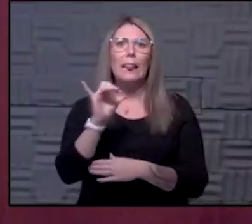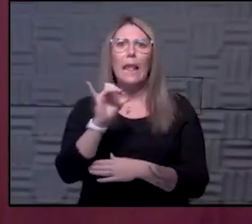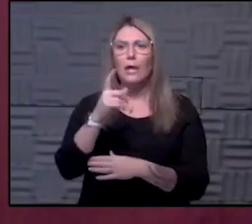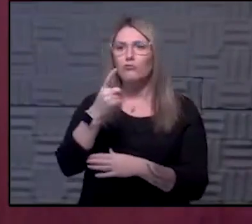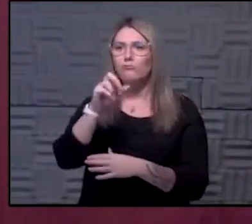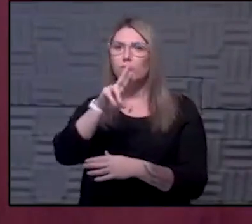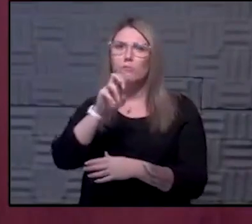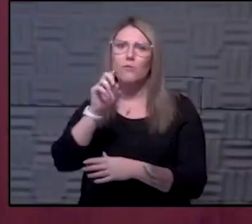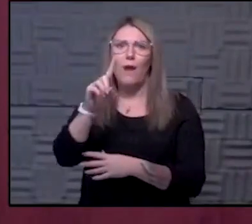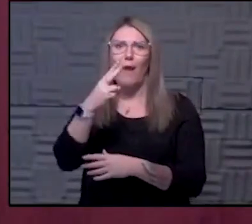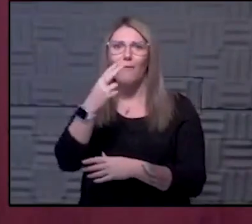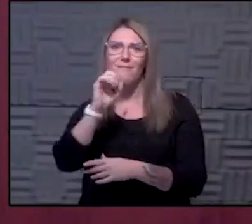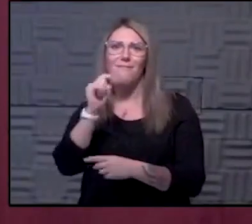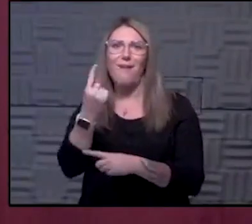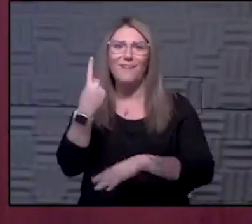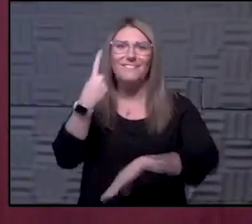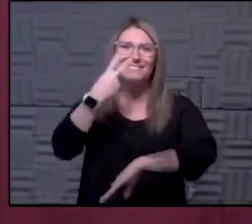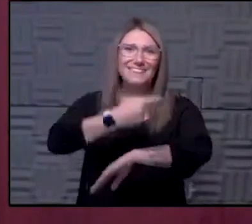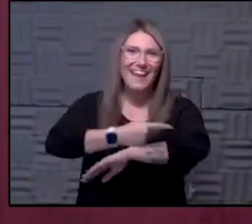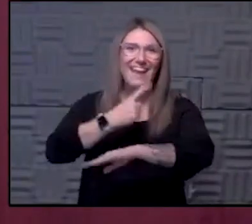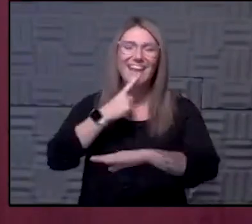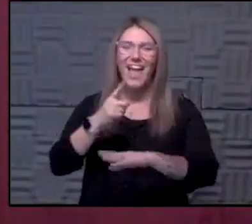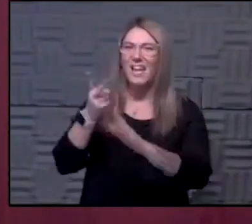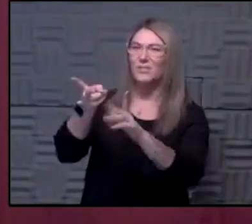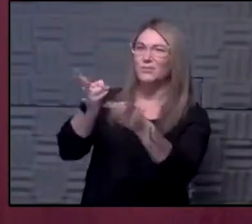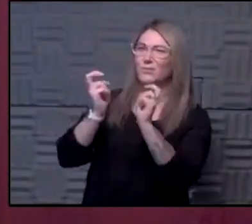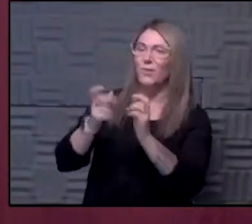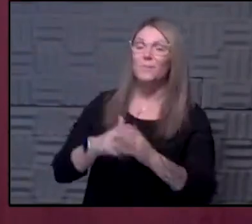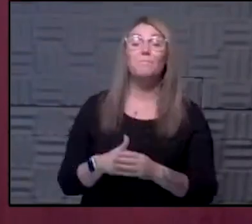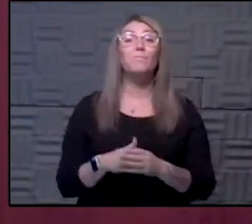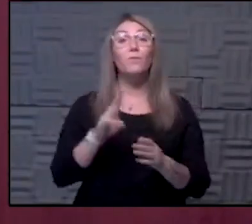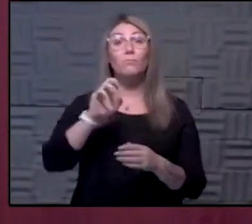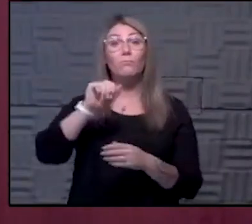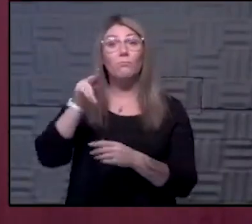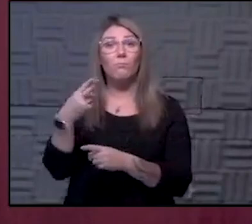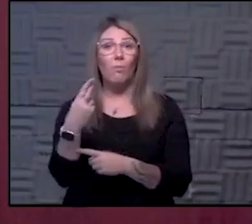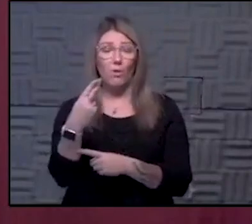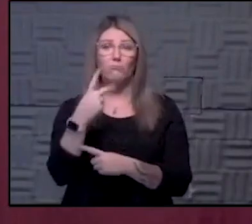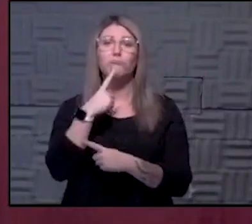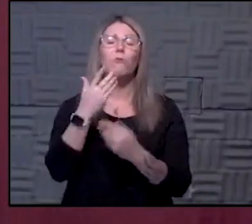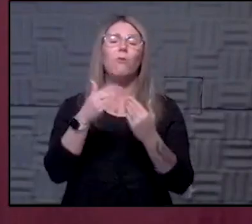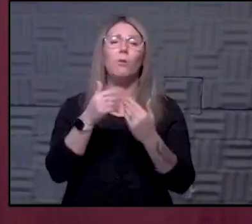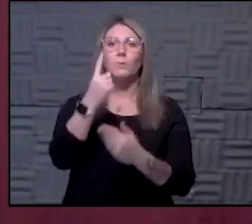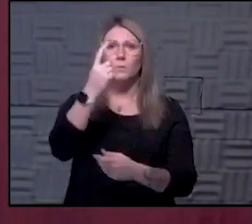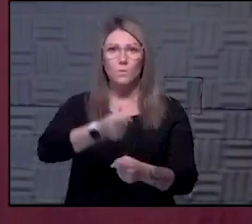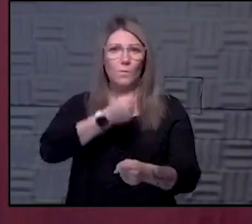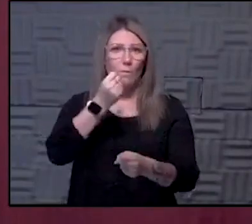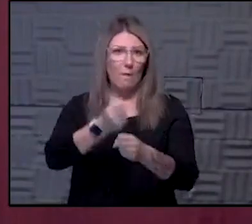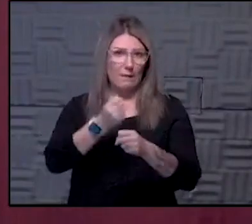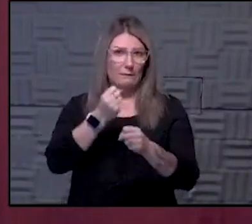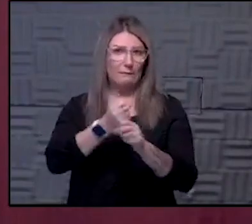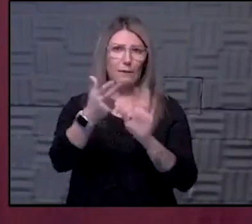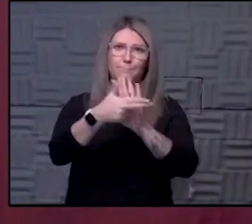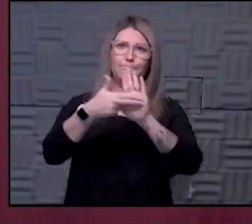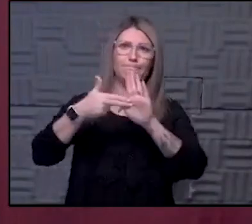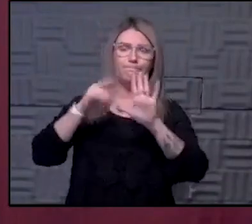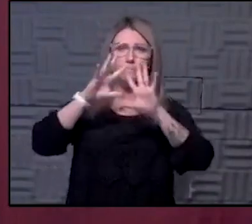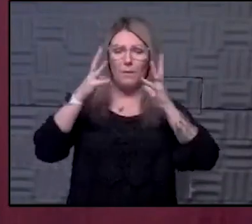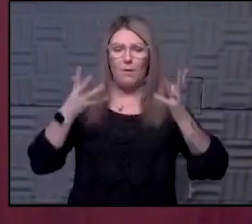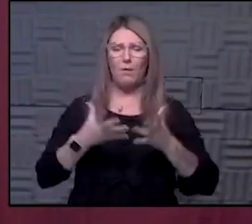all right. I stole it, so it's good. As we get into March and it being almost a year since they declared a pandemic, I was curious your thoughts on